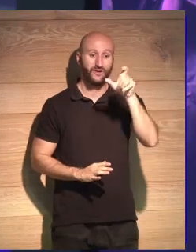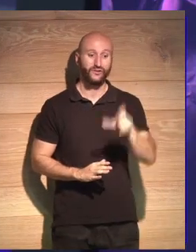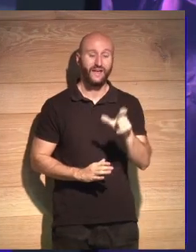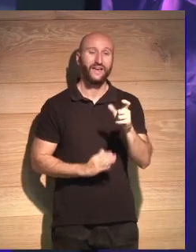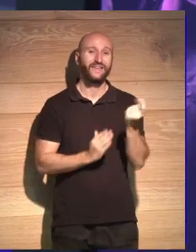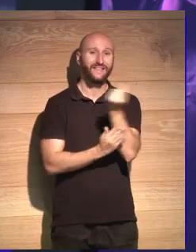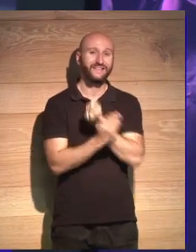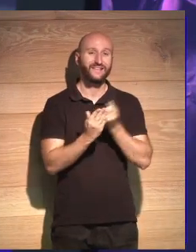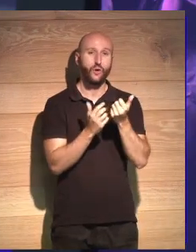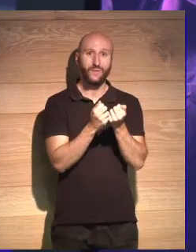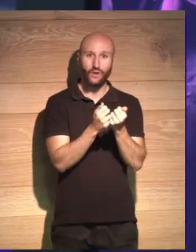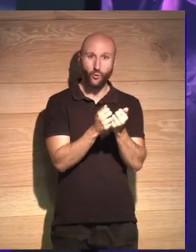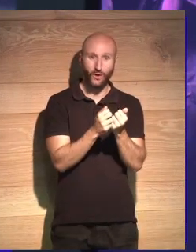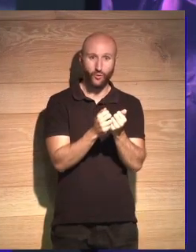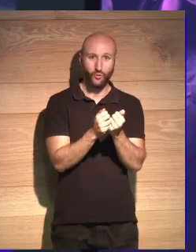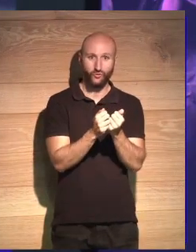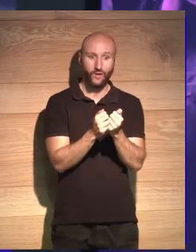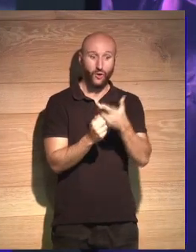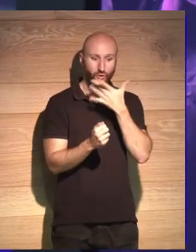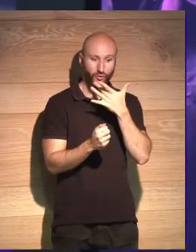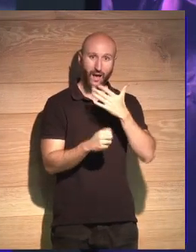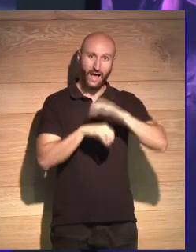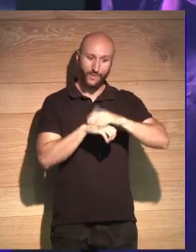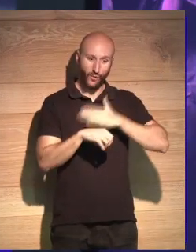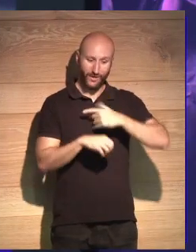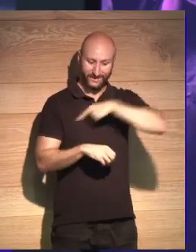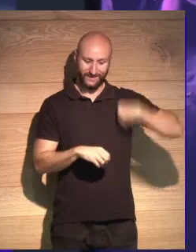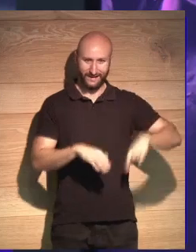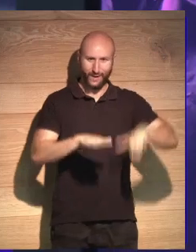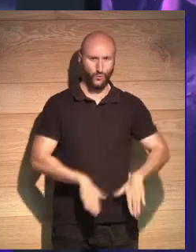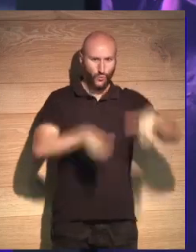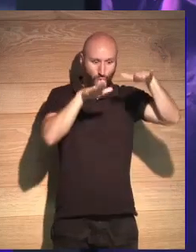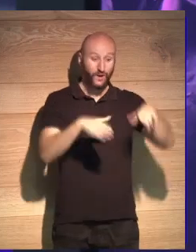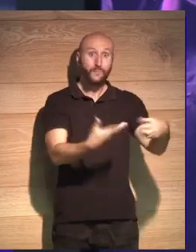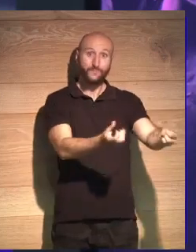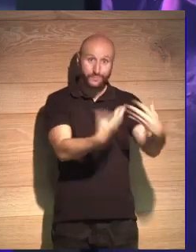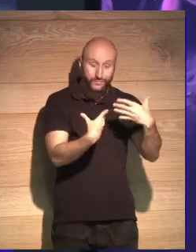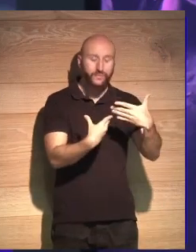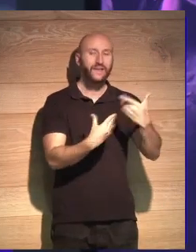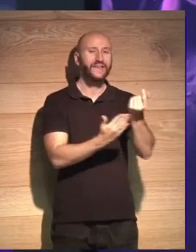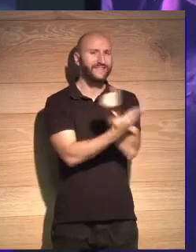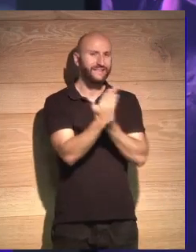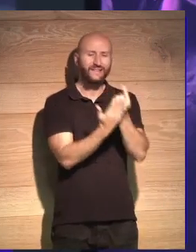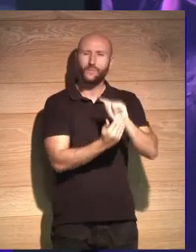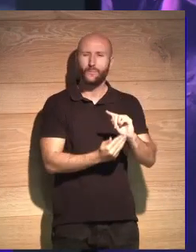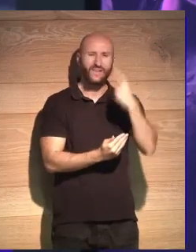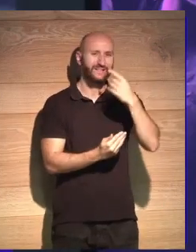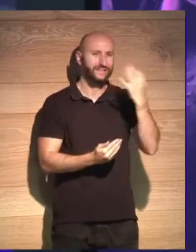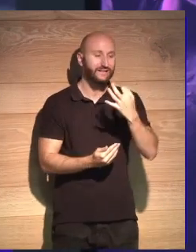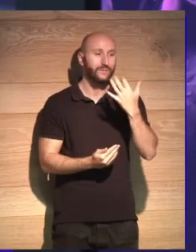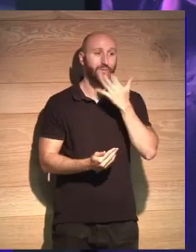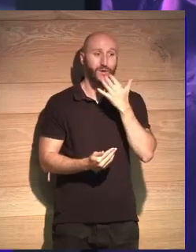very intelligent. A friend of mine, he's a video game developer or designer, and he said